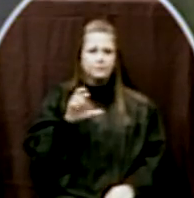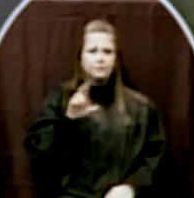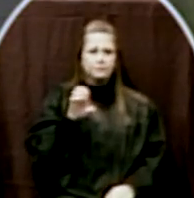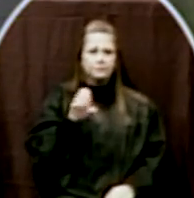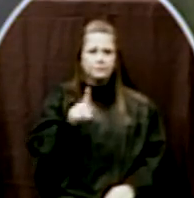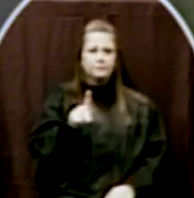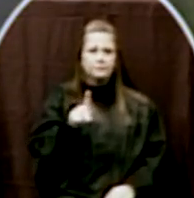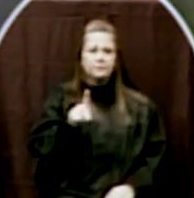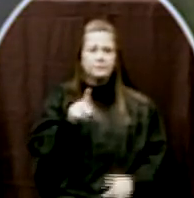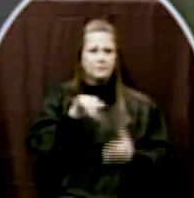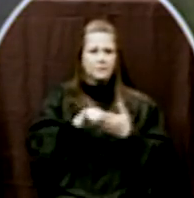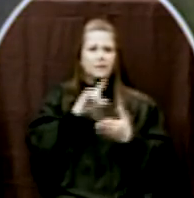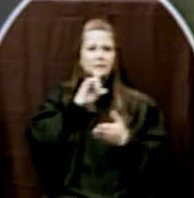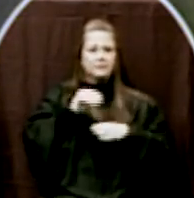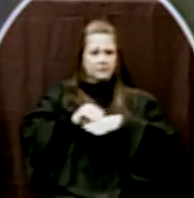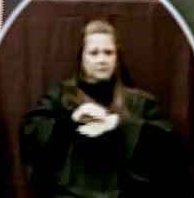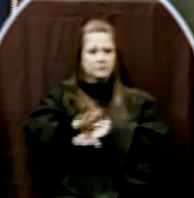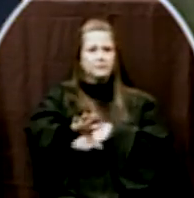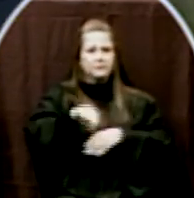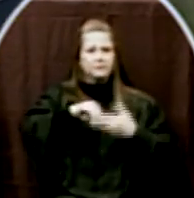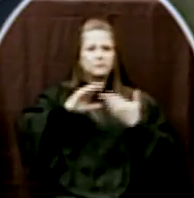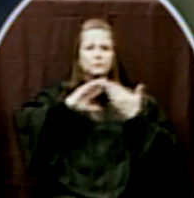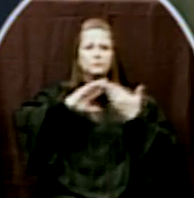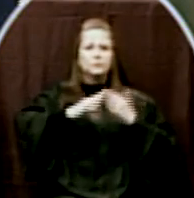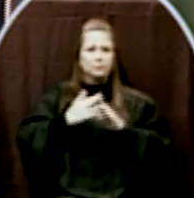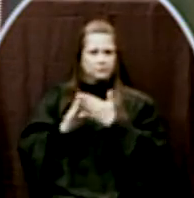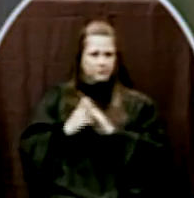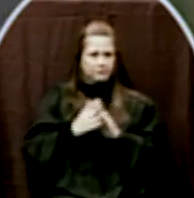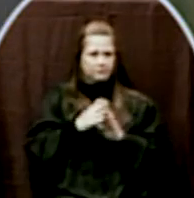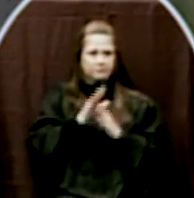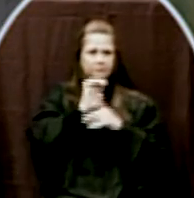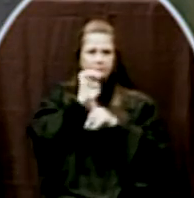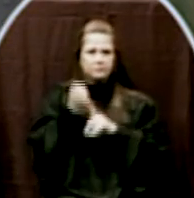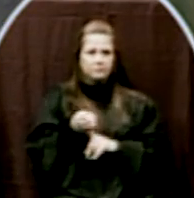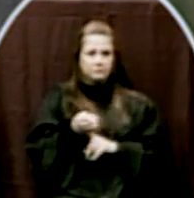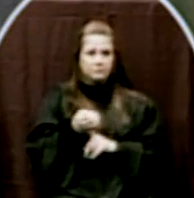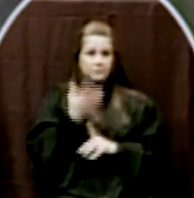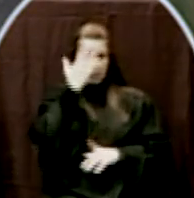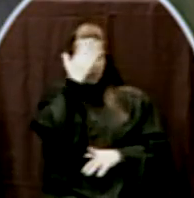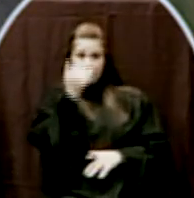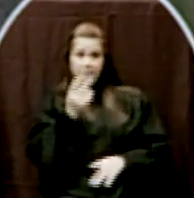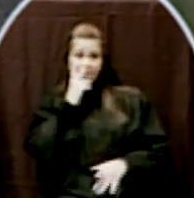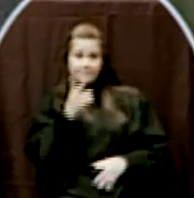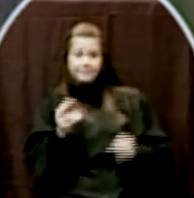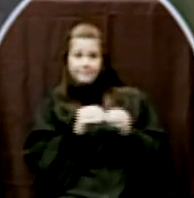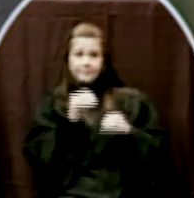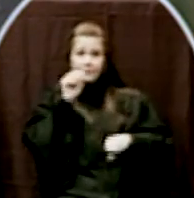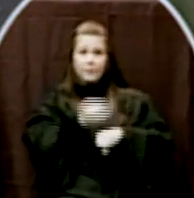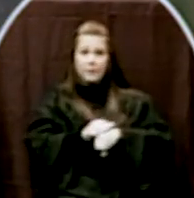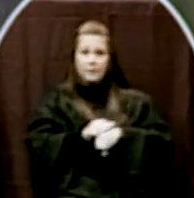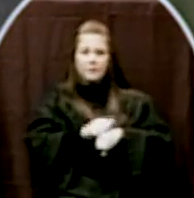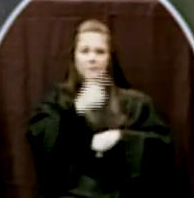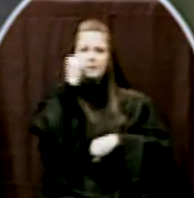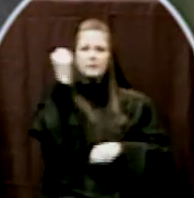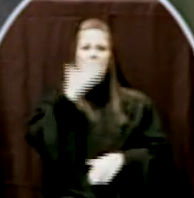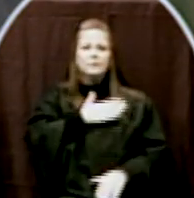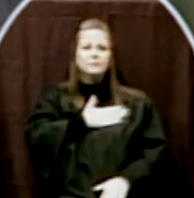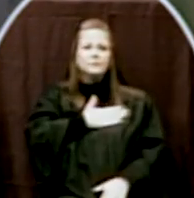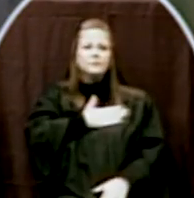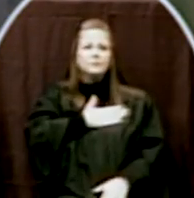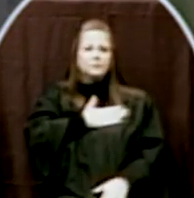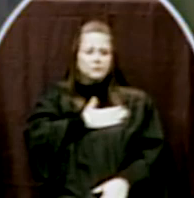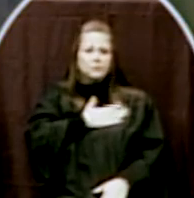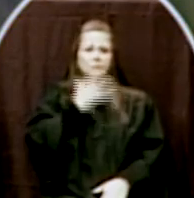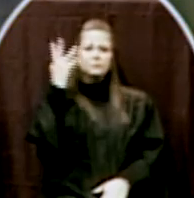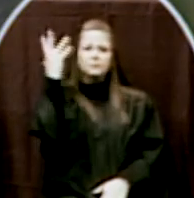by an urban environment. Why see more rocks? Because there is breathtaking beauty in observing